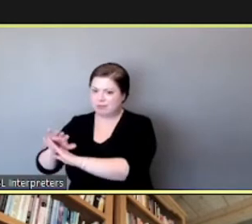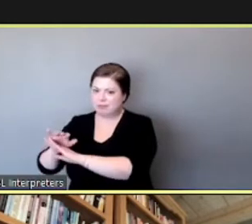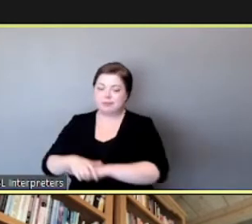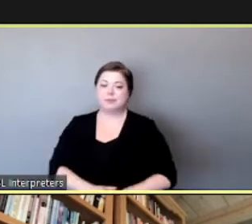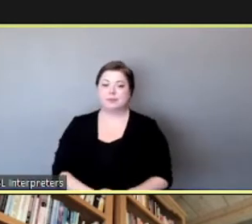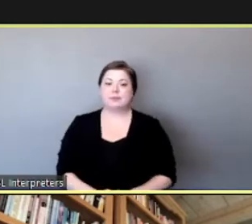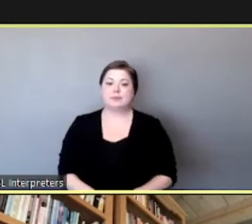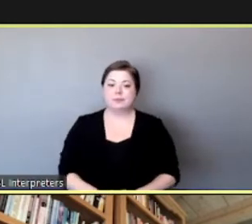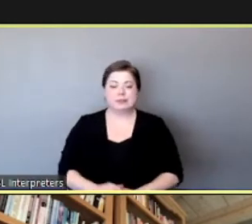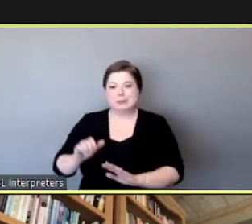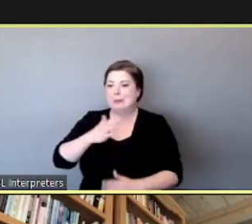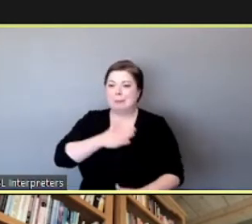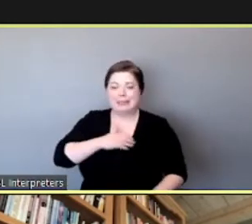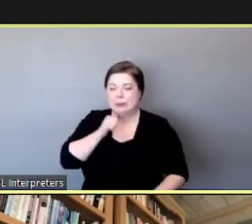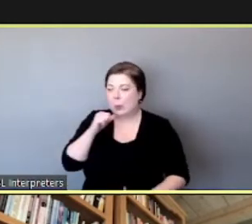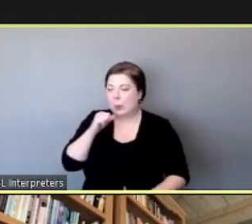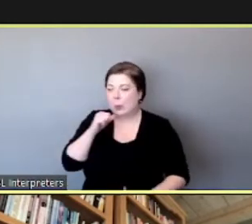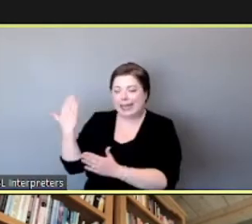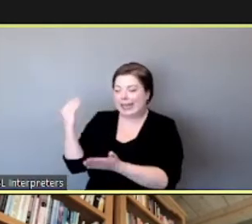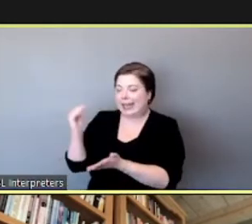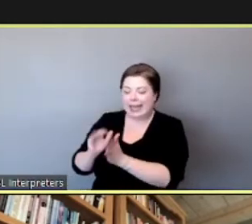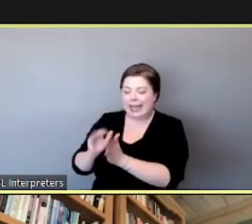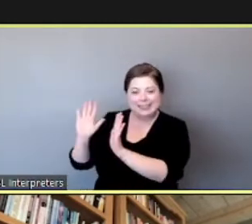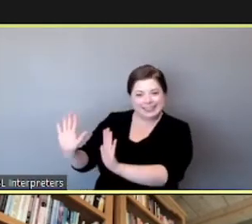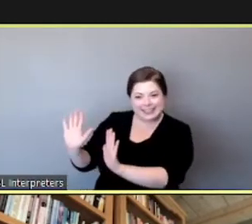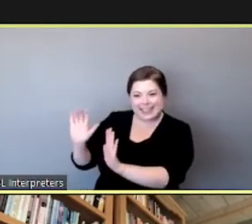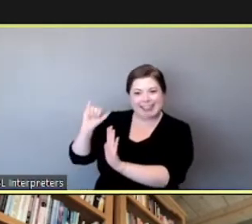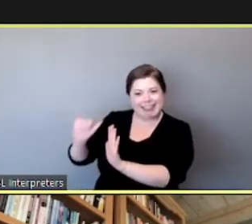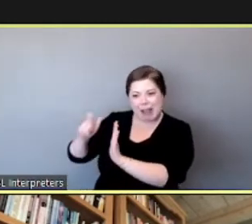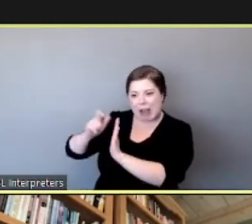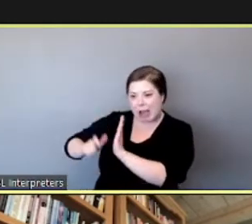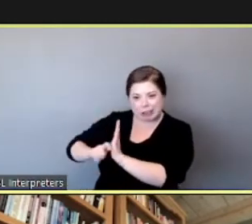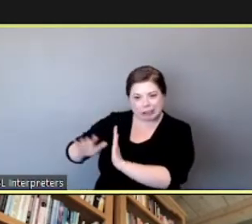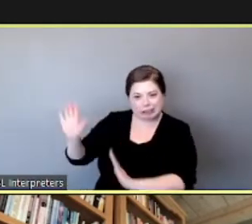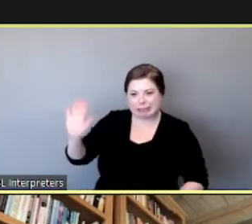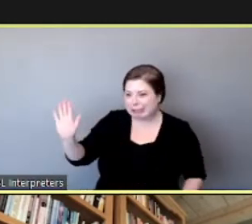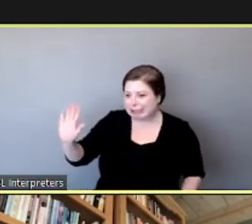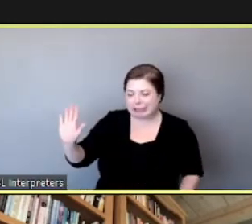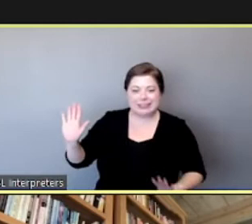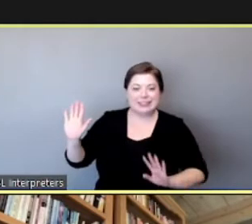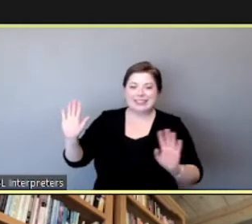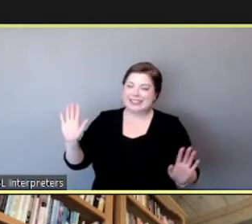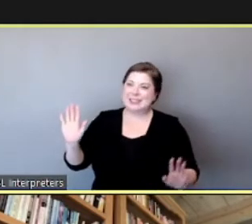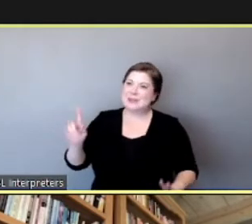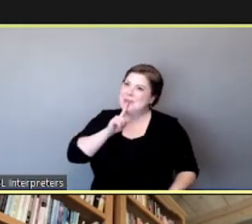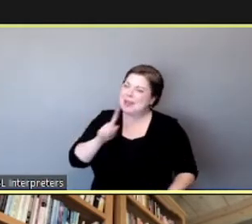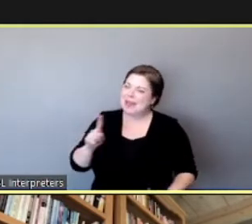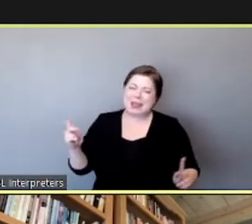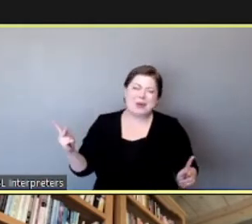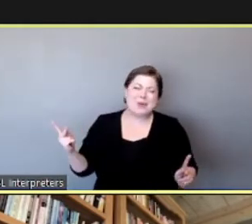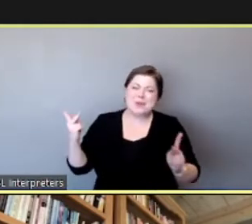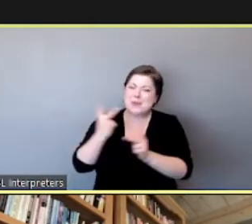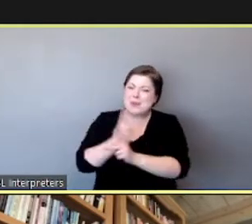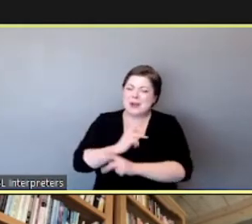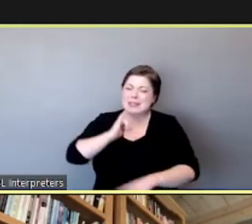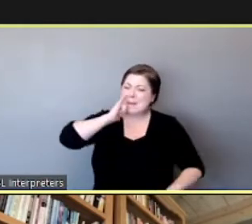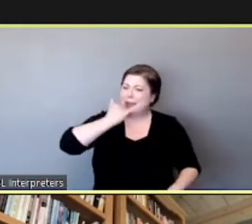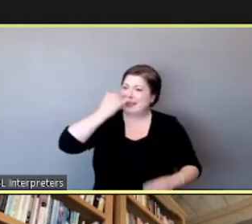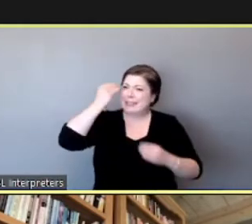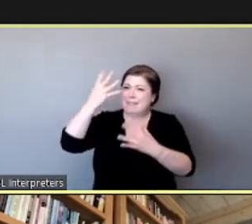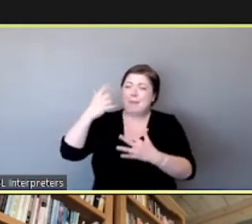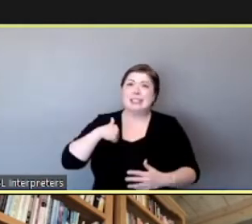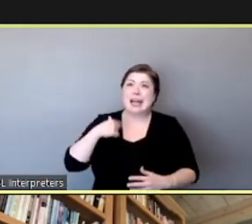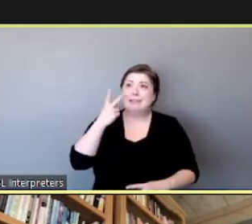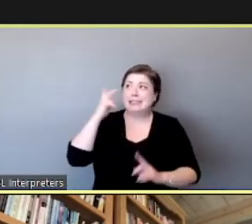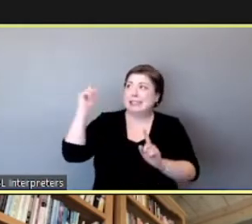don't bother sending me another copy. It is clearly, I think, the worst example of misinformation I've seen